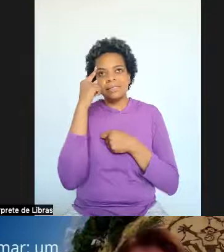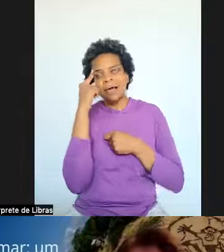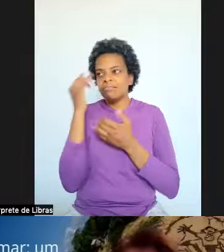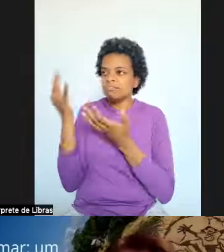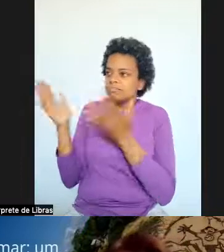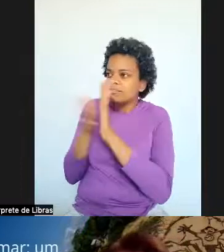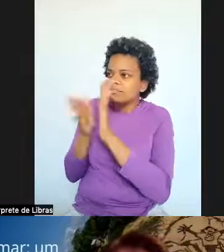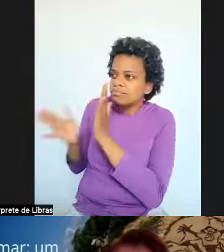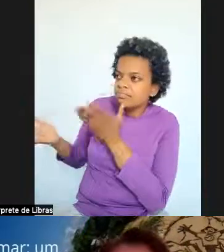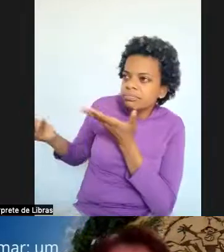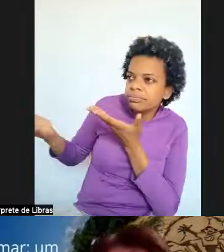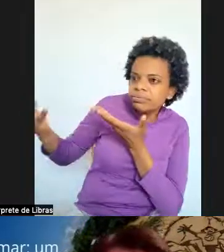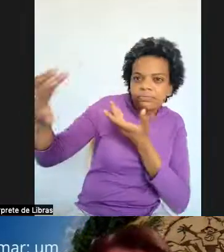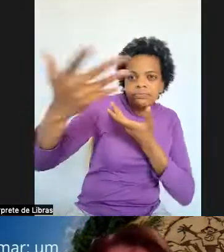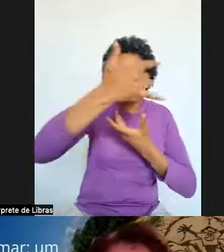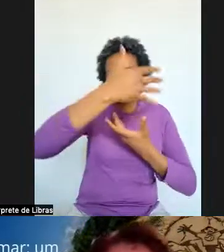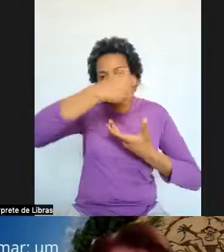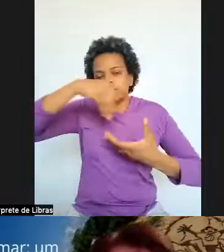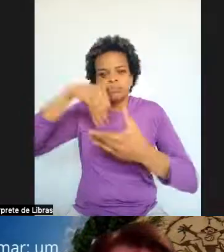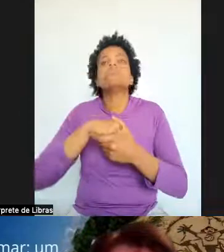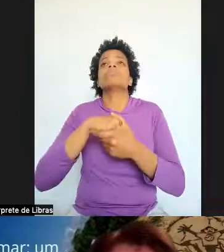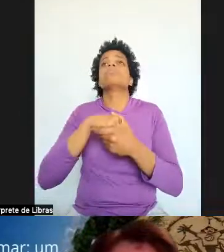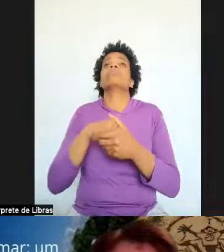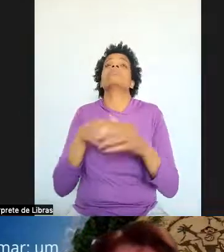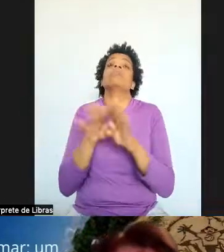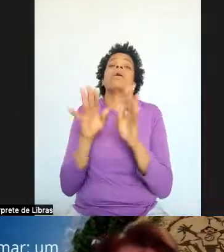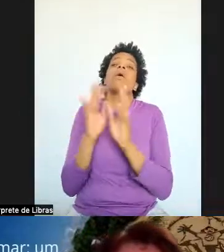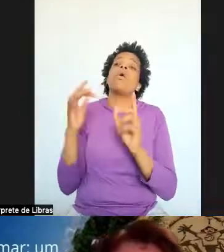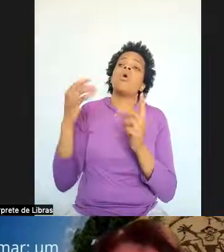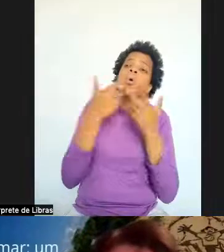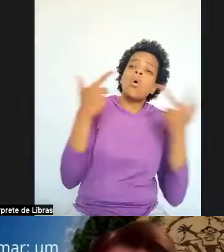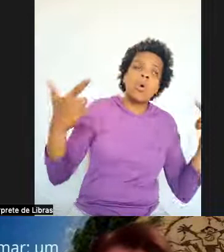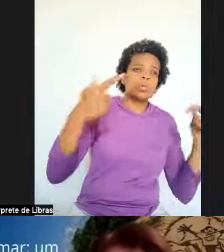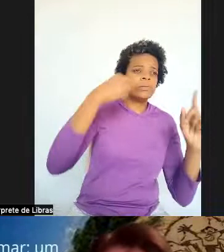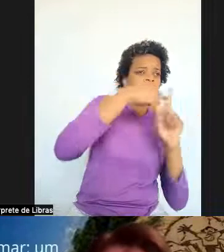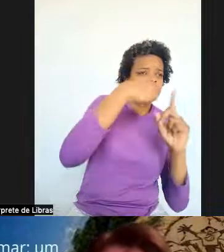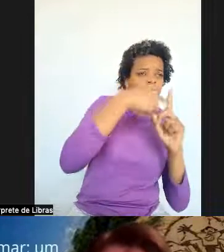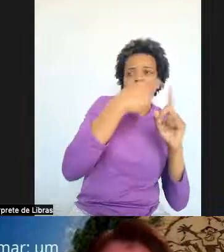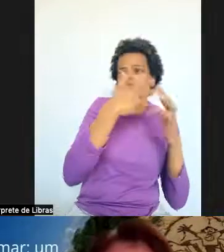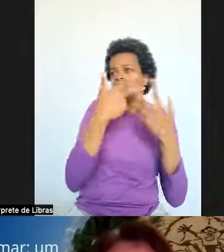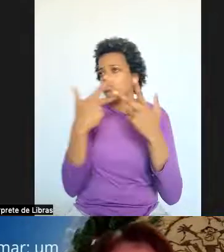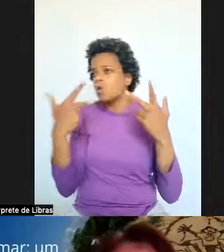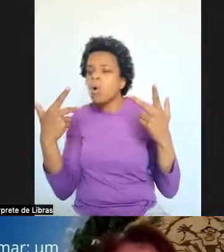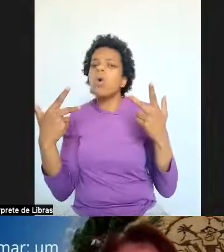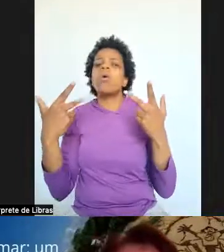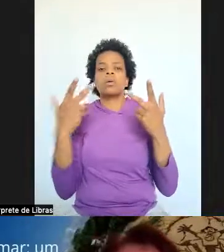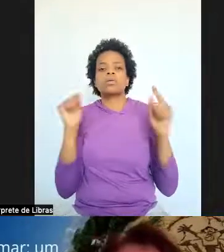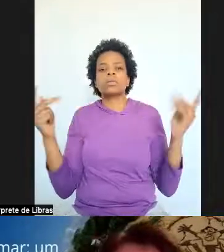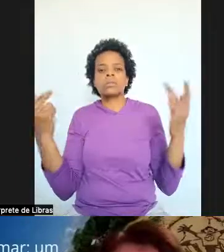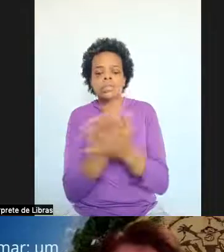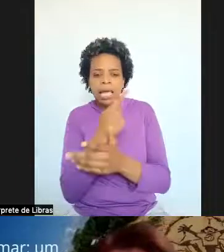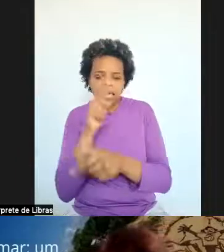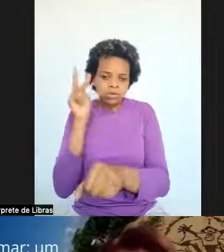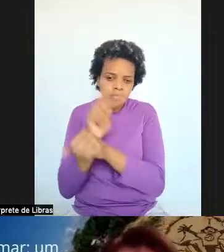but we have to measure our impact, our positive impact over the conservation in